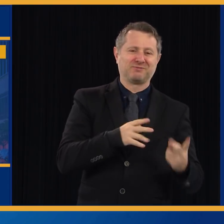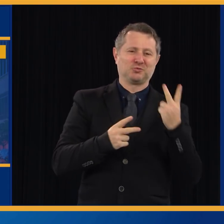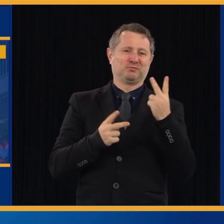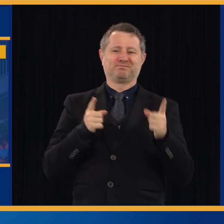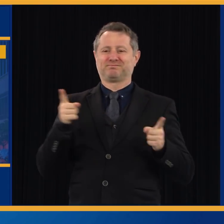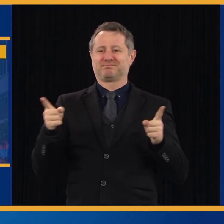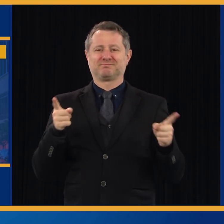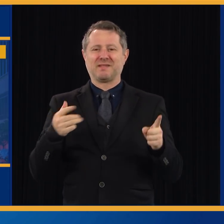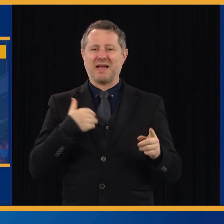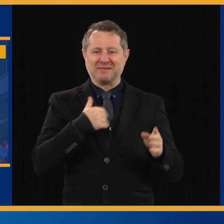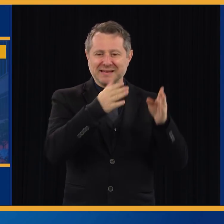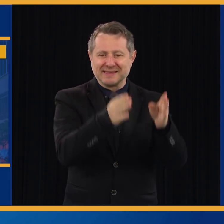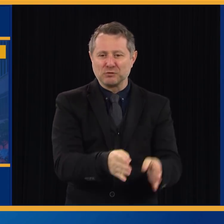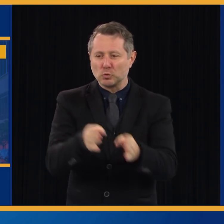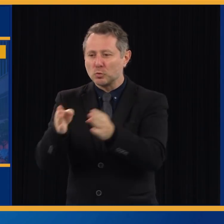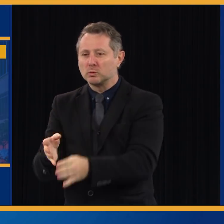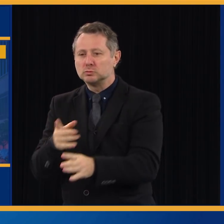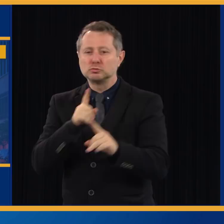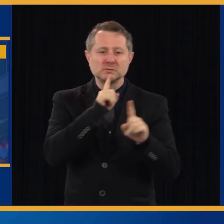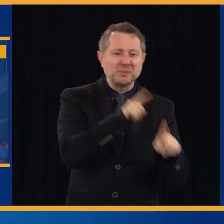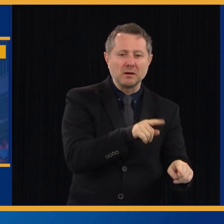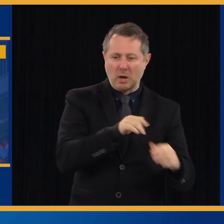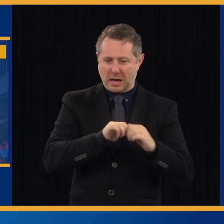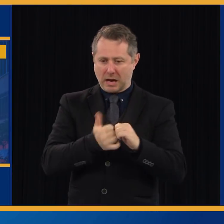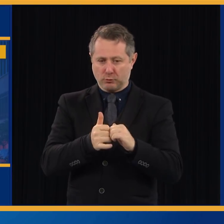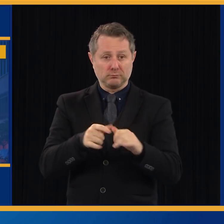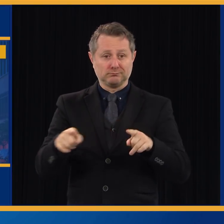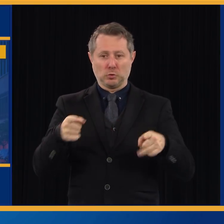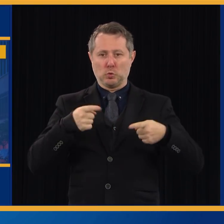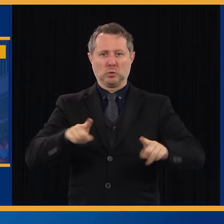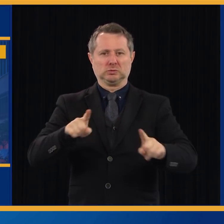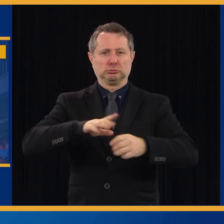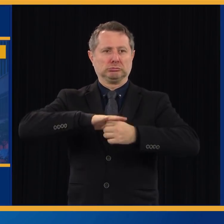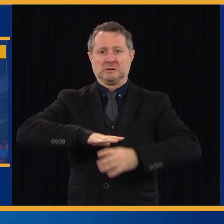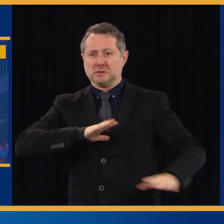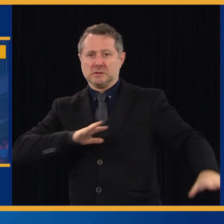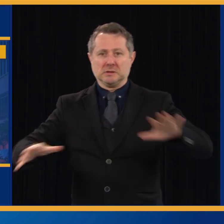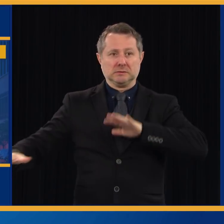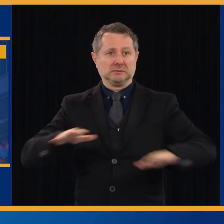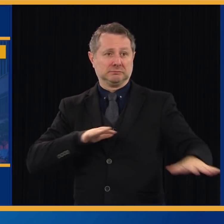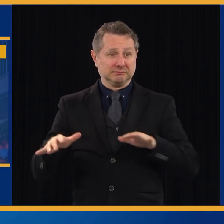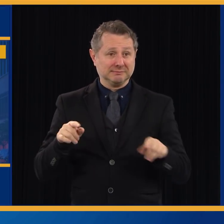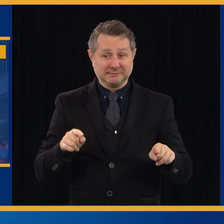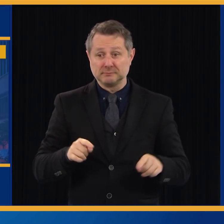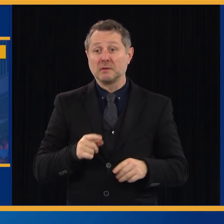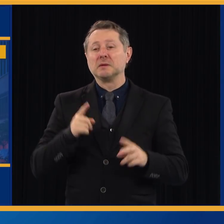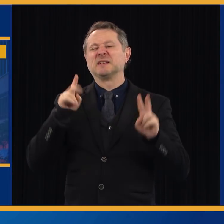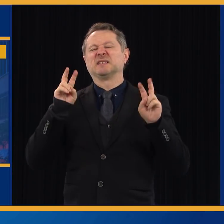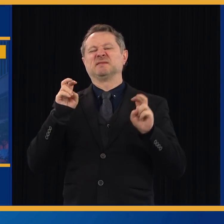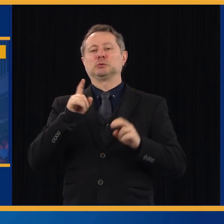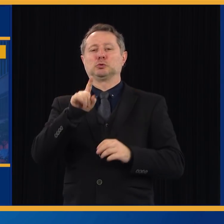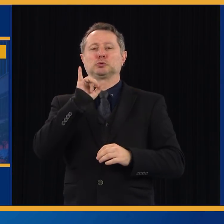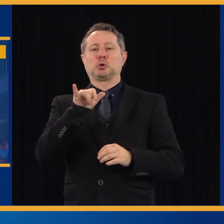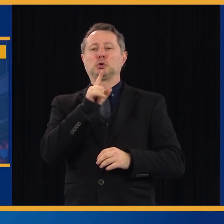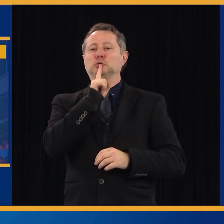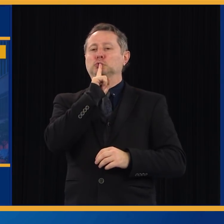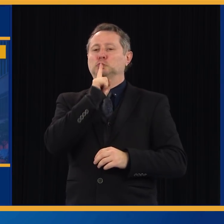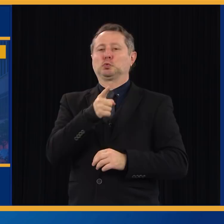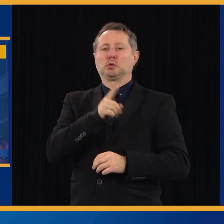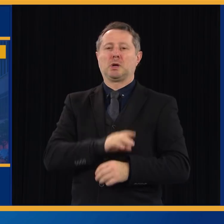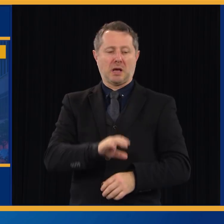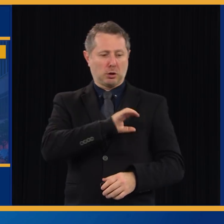person's responds at a time of crisis. You get a little snapshot of their character and